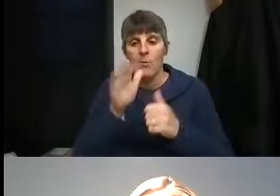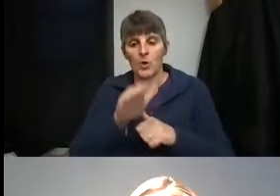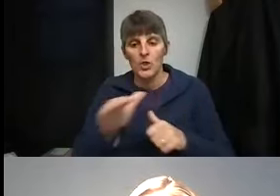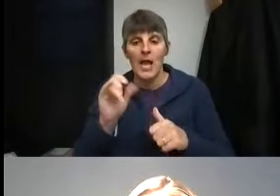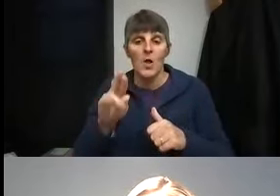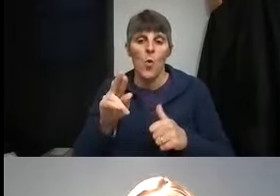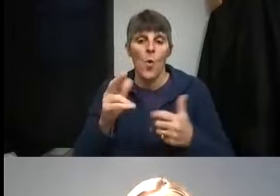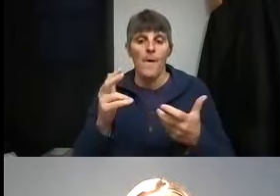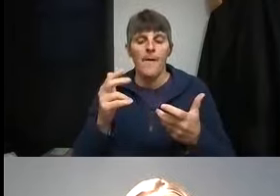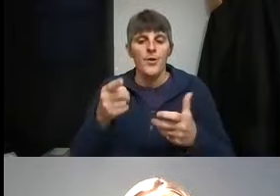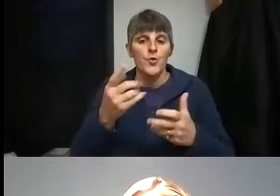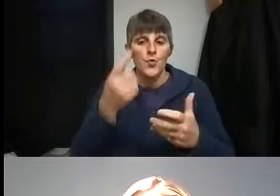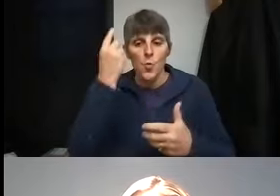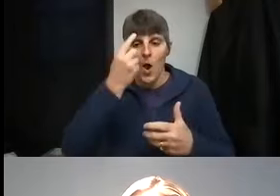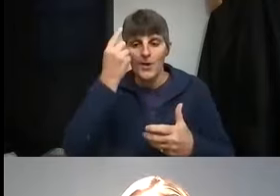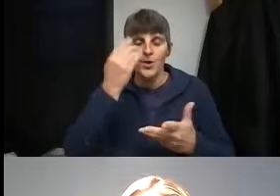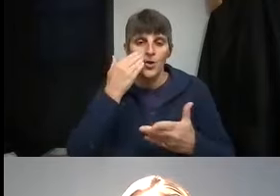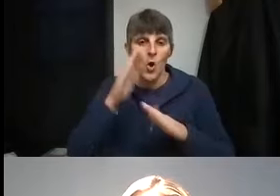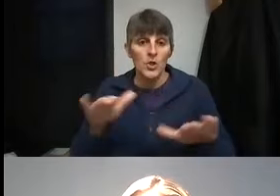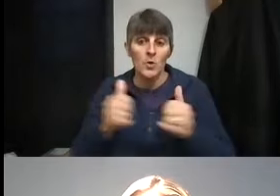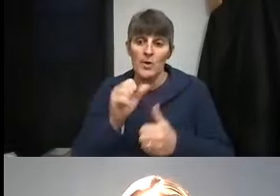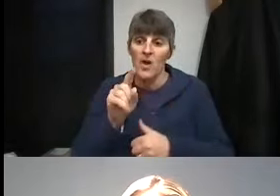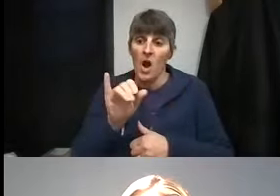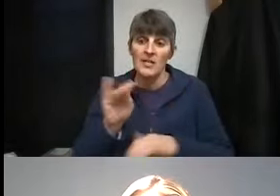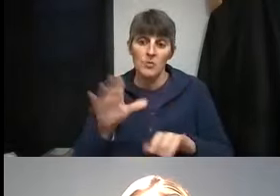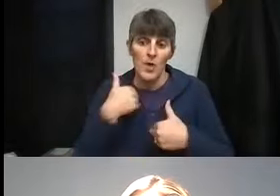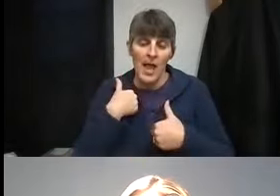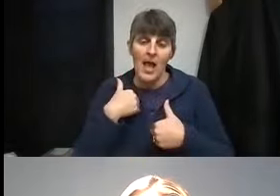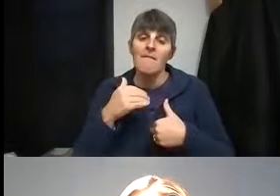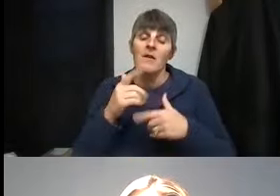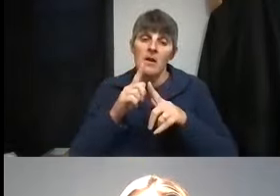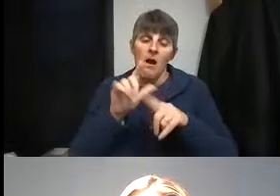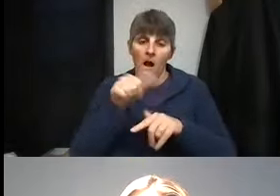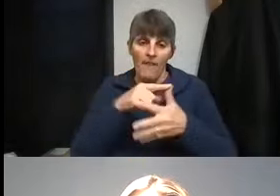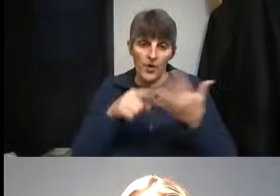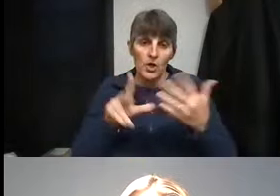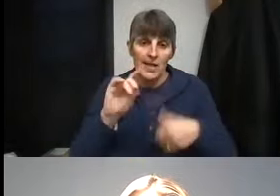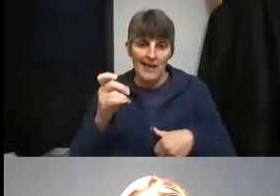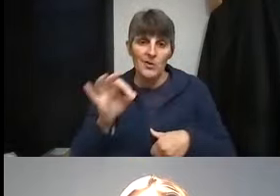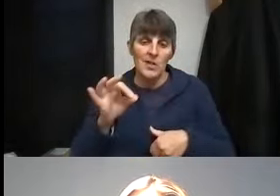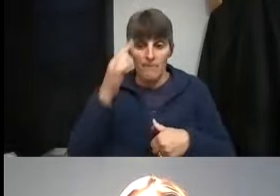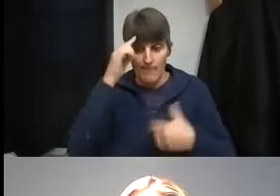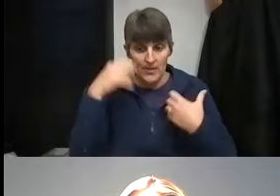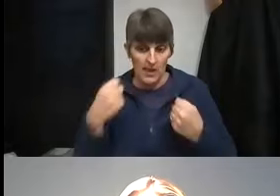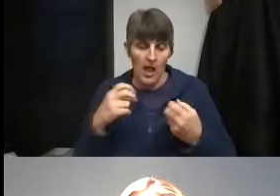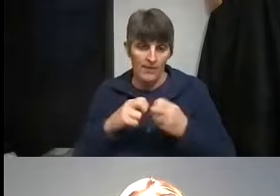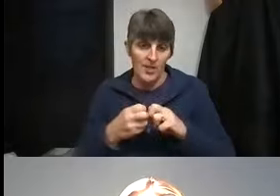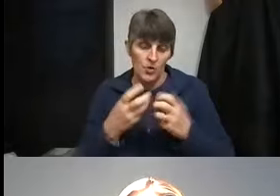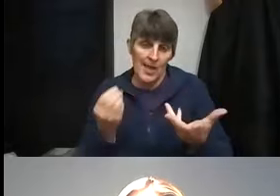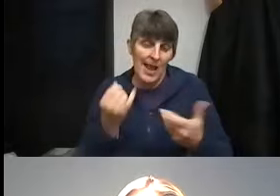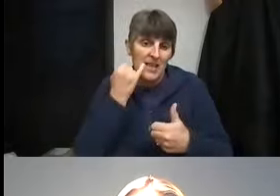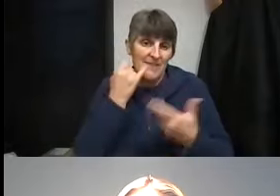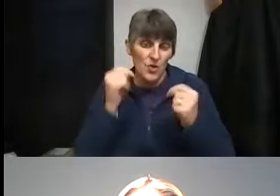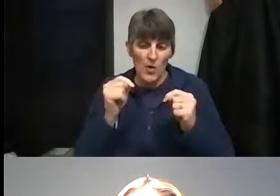child, or you wonder, children with autism do have comorbid diagnosis of mental health issues. And if you're